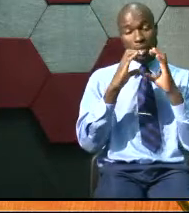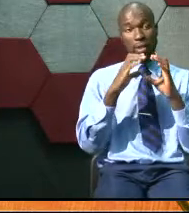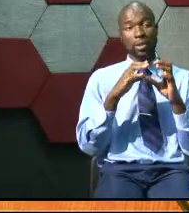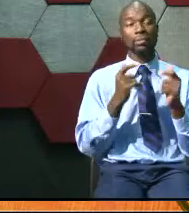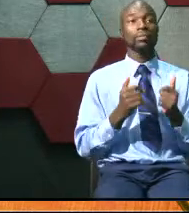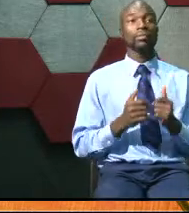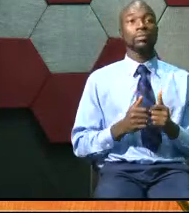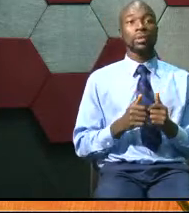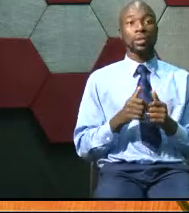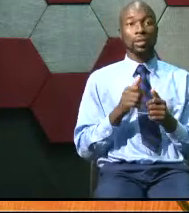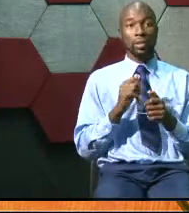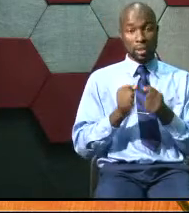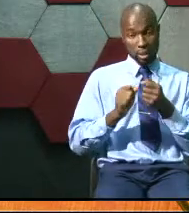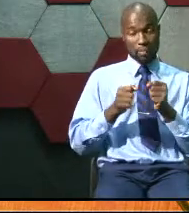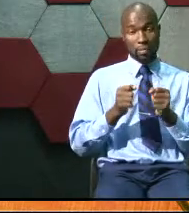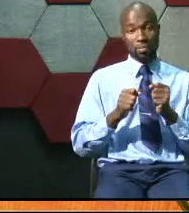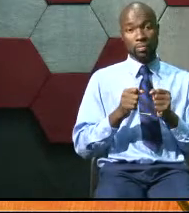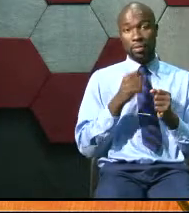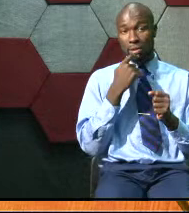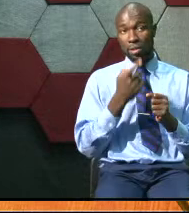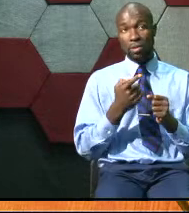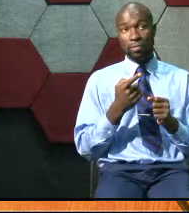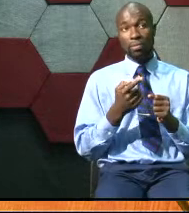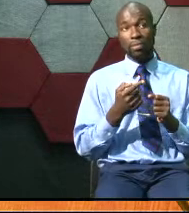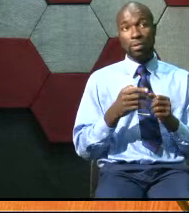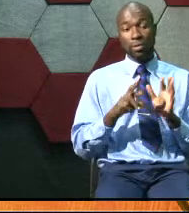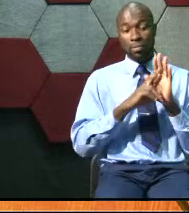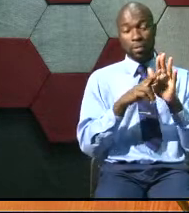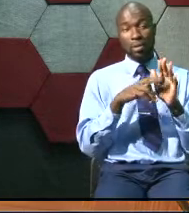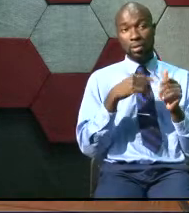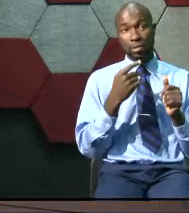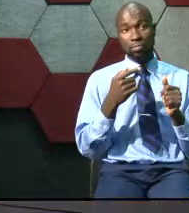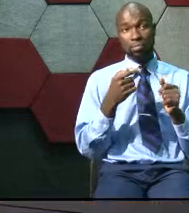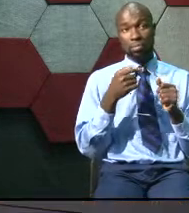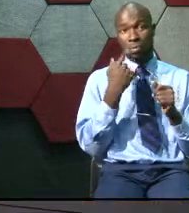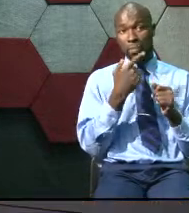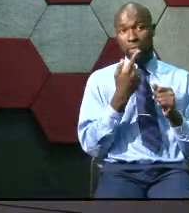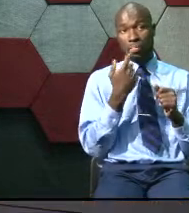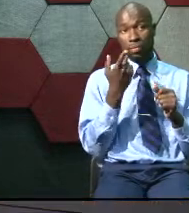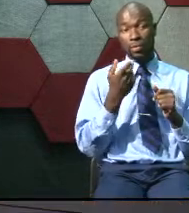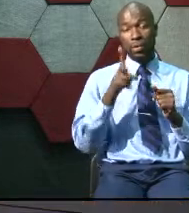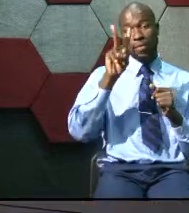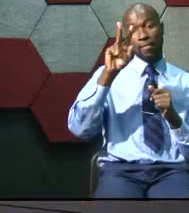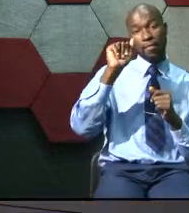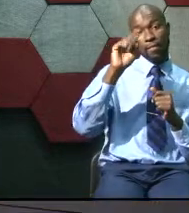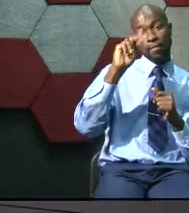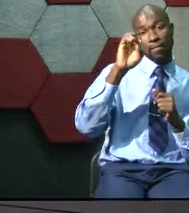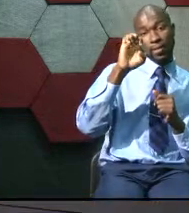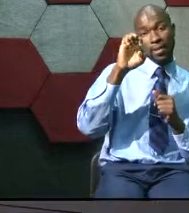rolls. In 3, 2, 1, presenting none other than Vanessa.